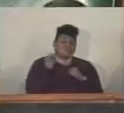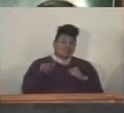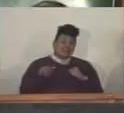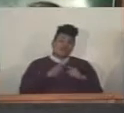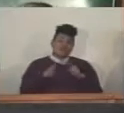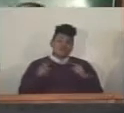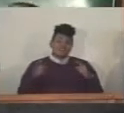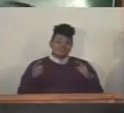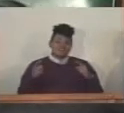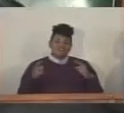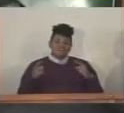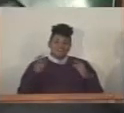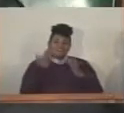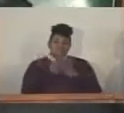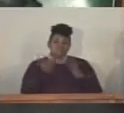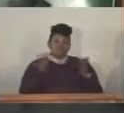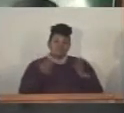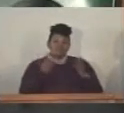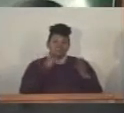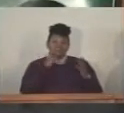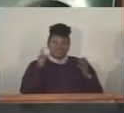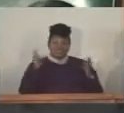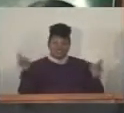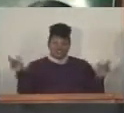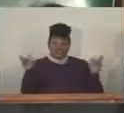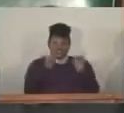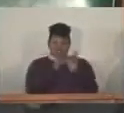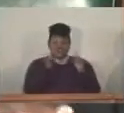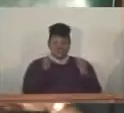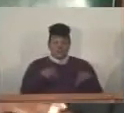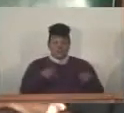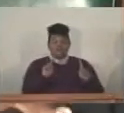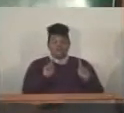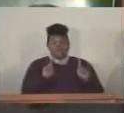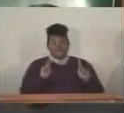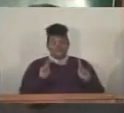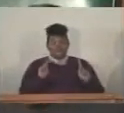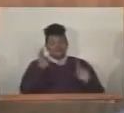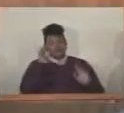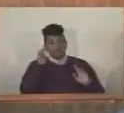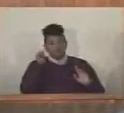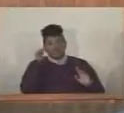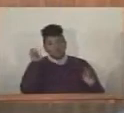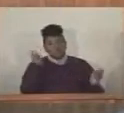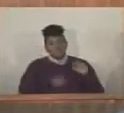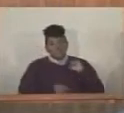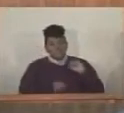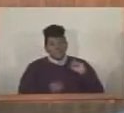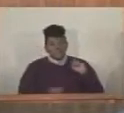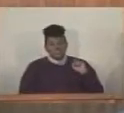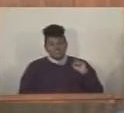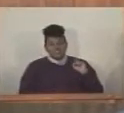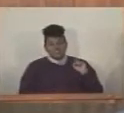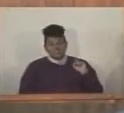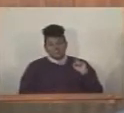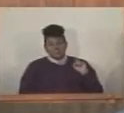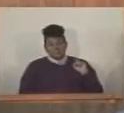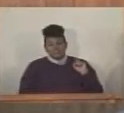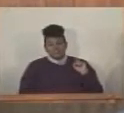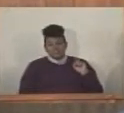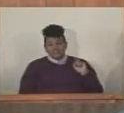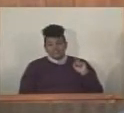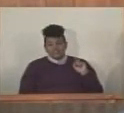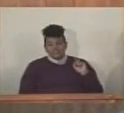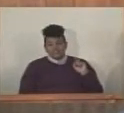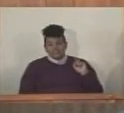us is intended to reduce the number of trials that you need to have in respect of particular matters arising from the same set of facts. But it